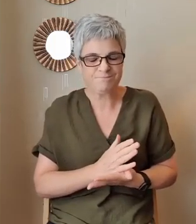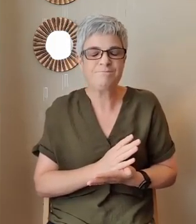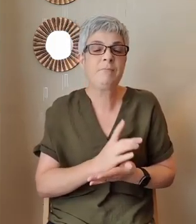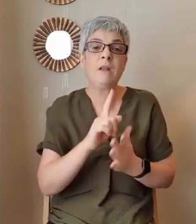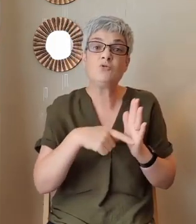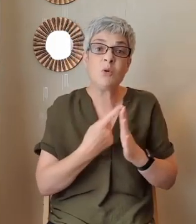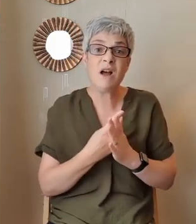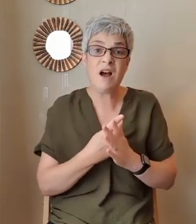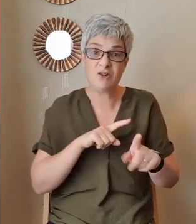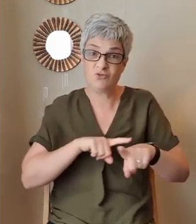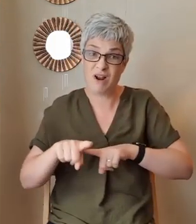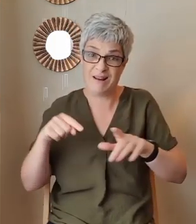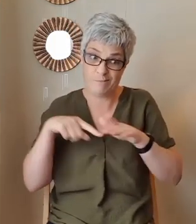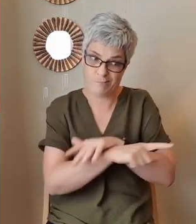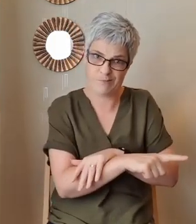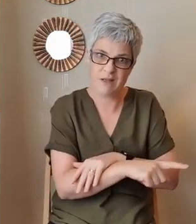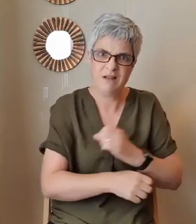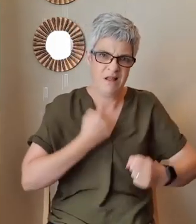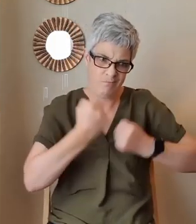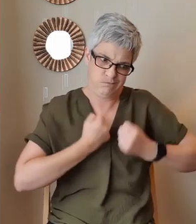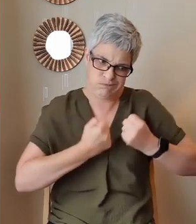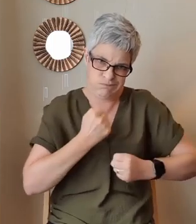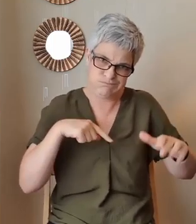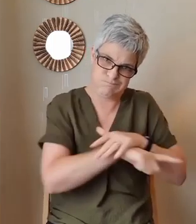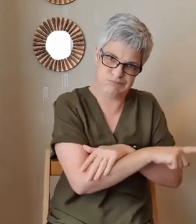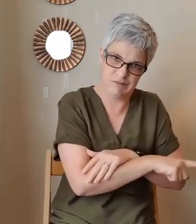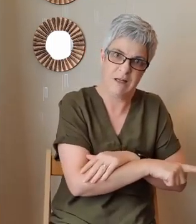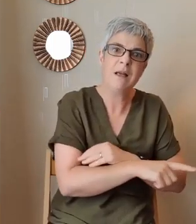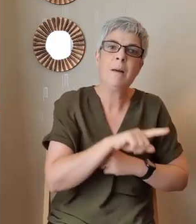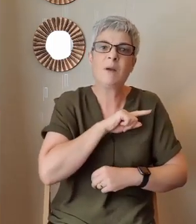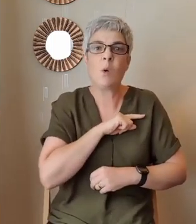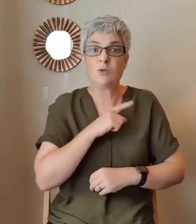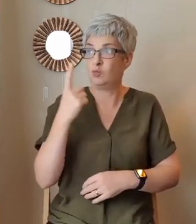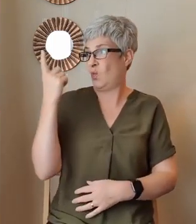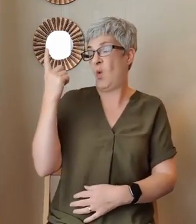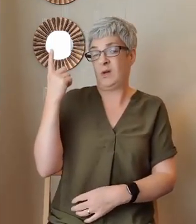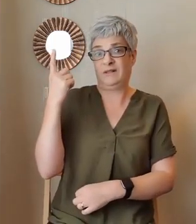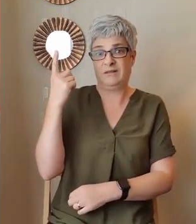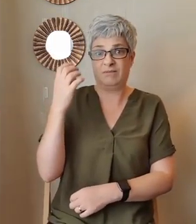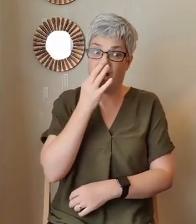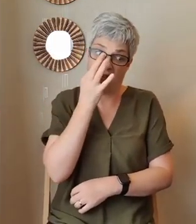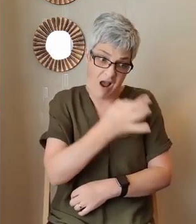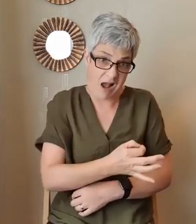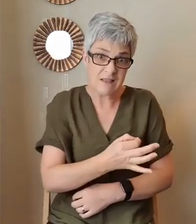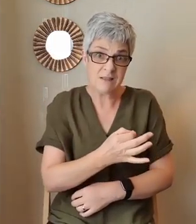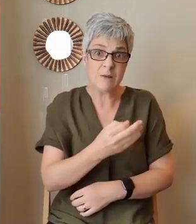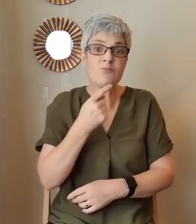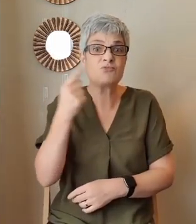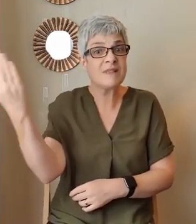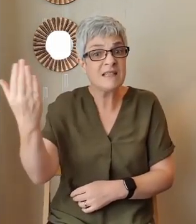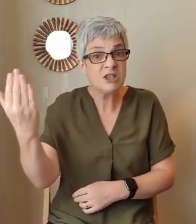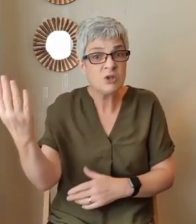had tried to get away from God. He'd gone running in the opposite direction when God had called him to go and preach in